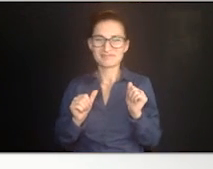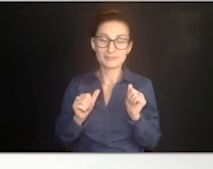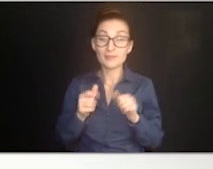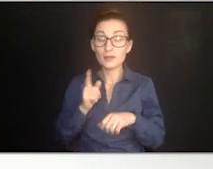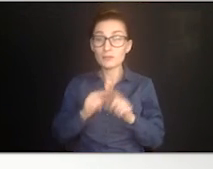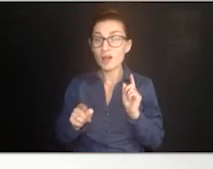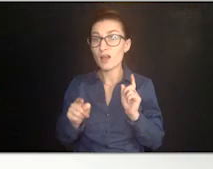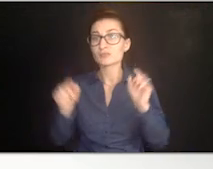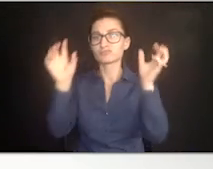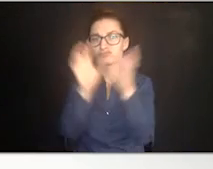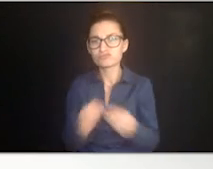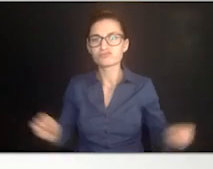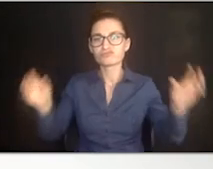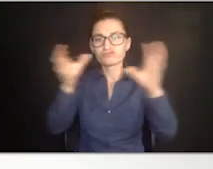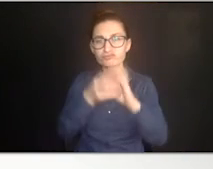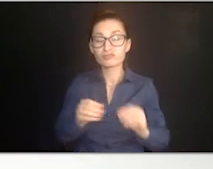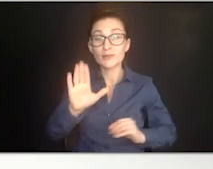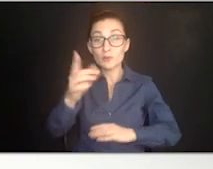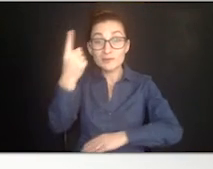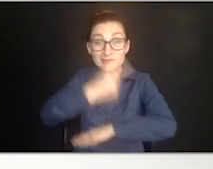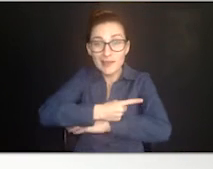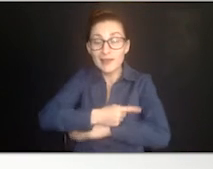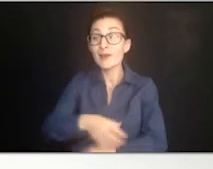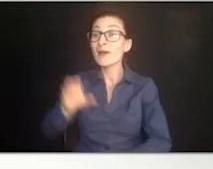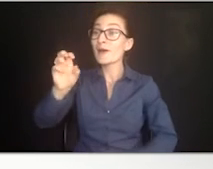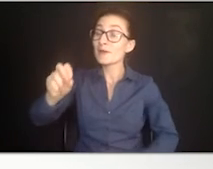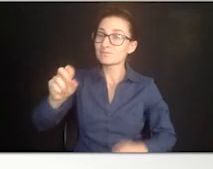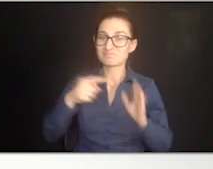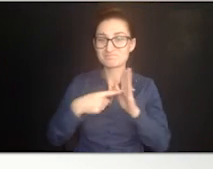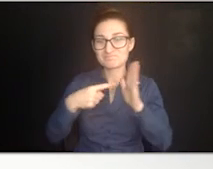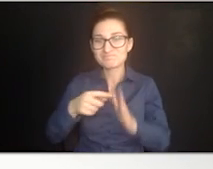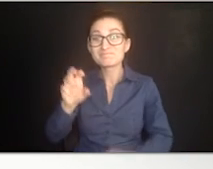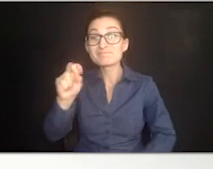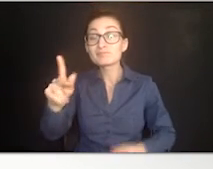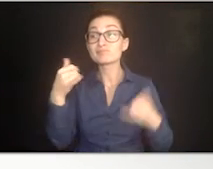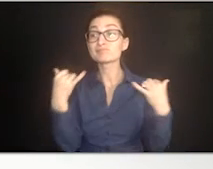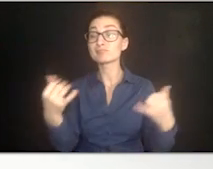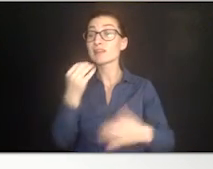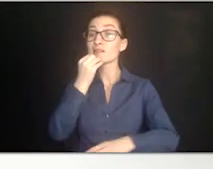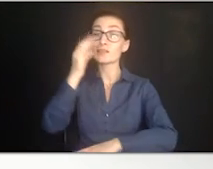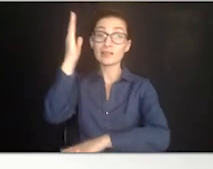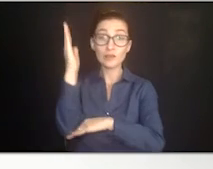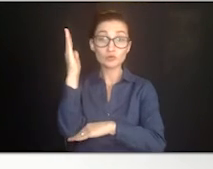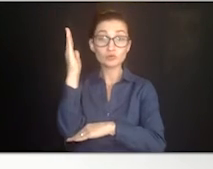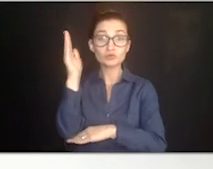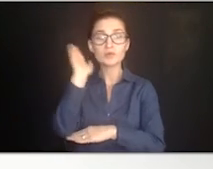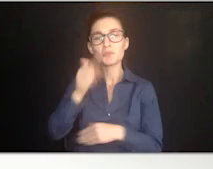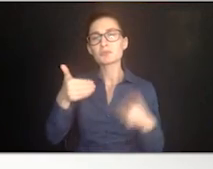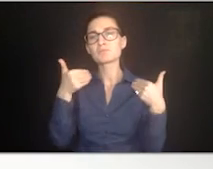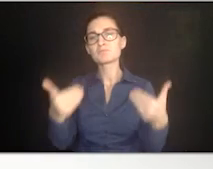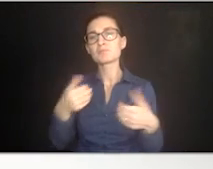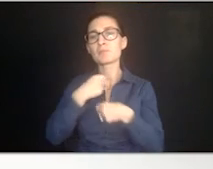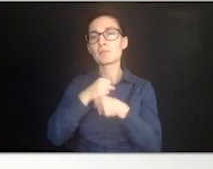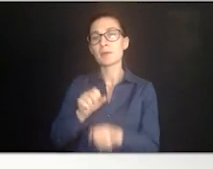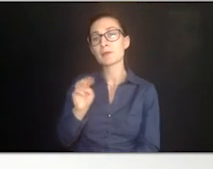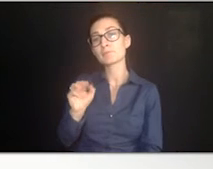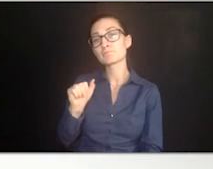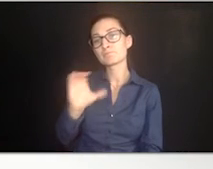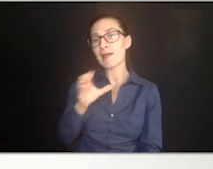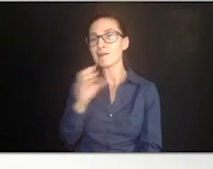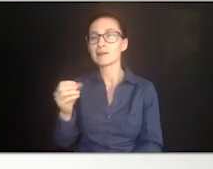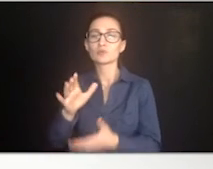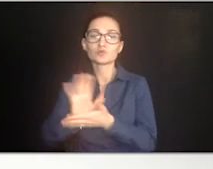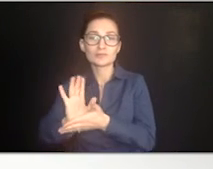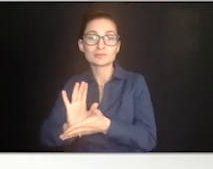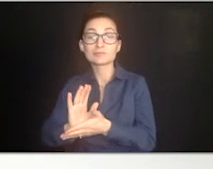your day. Okay, it's lunchtime. I'm going to make macaroni and cheese. We're going to get it